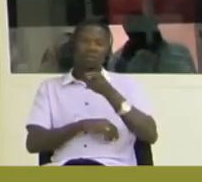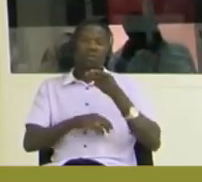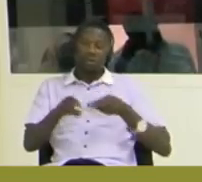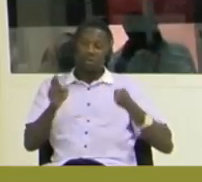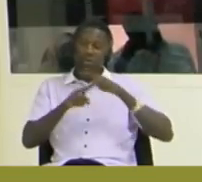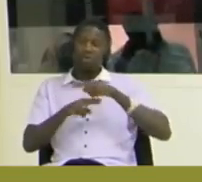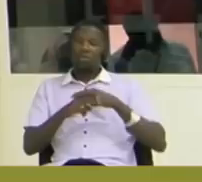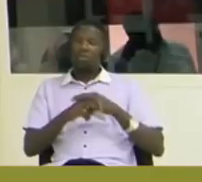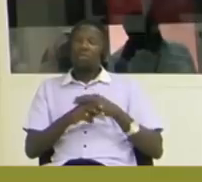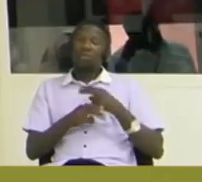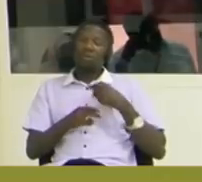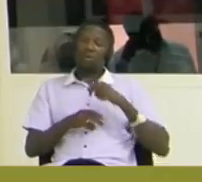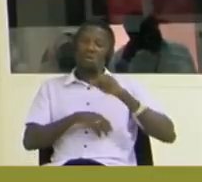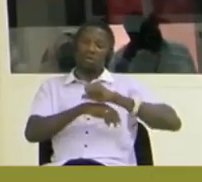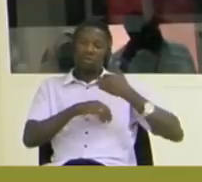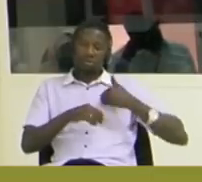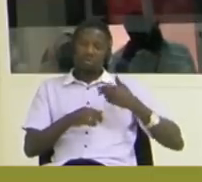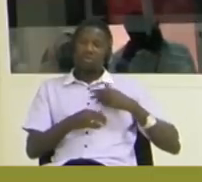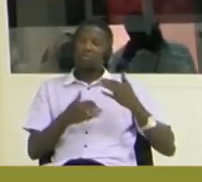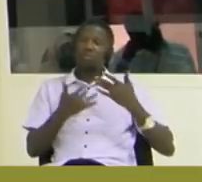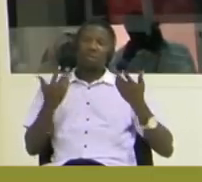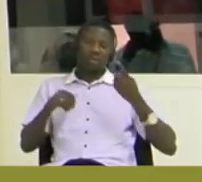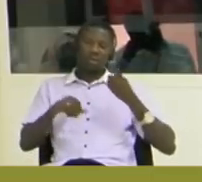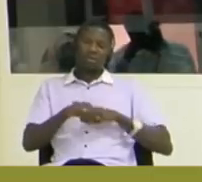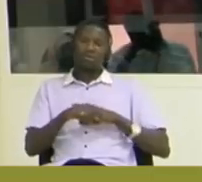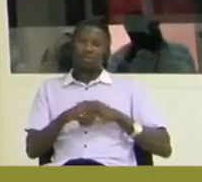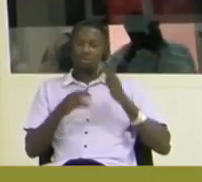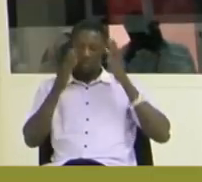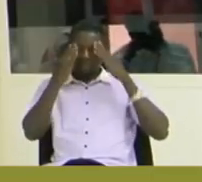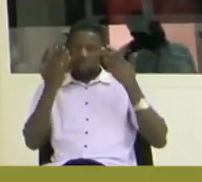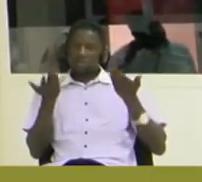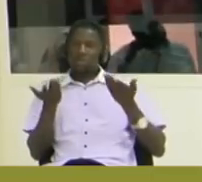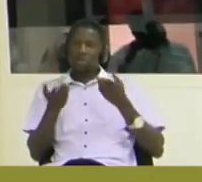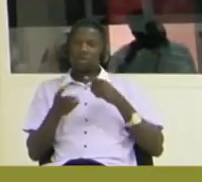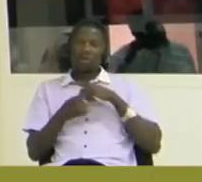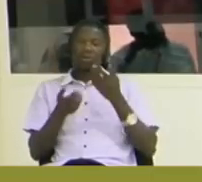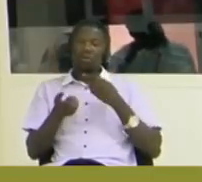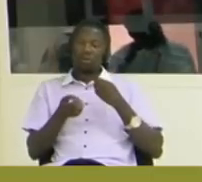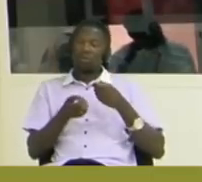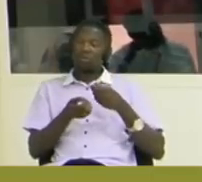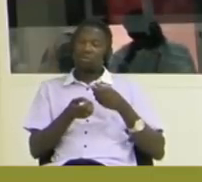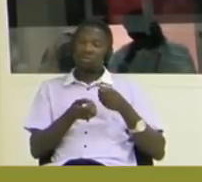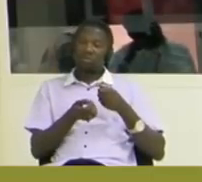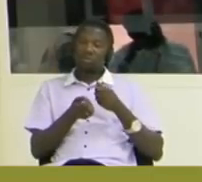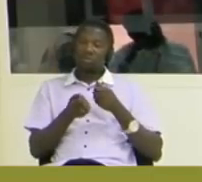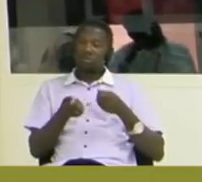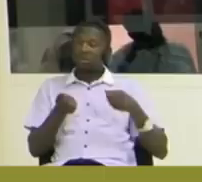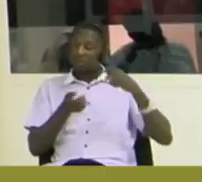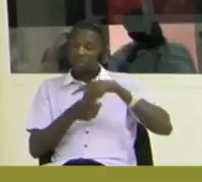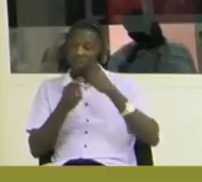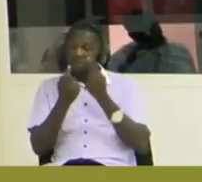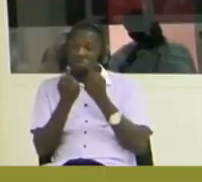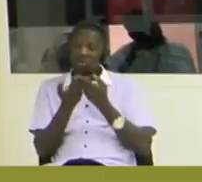on several occasions. It was not known whether they were smuggling goods. It was